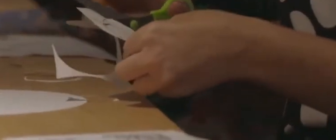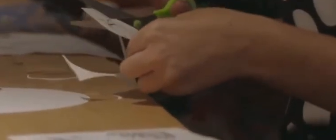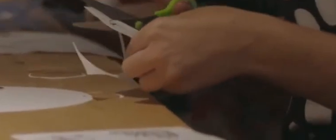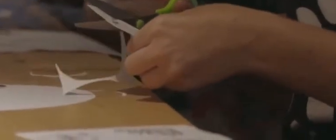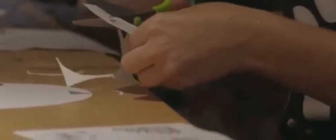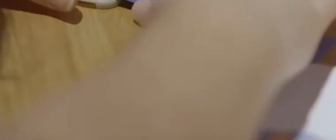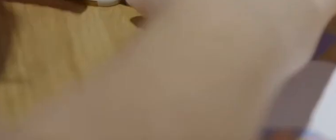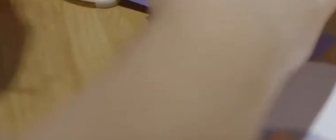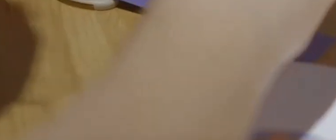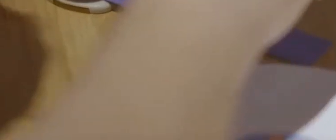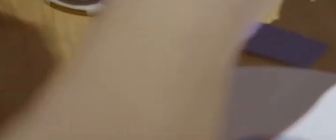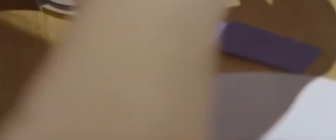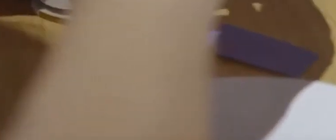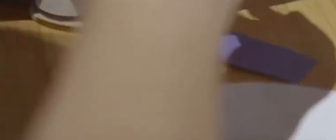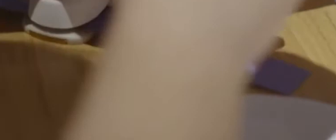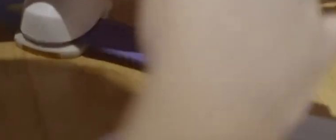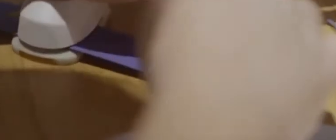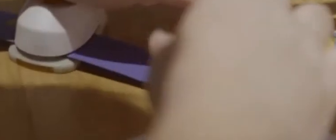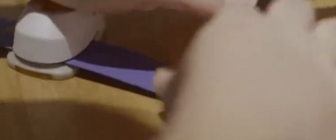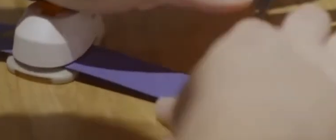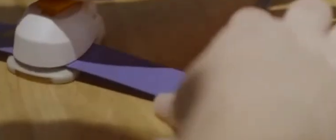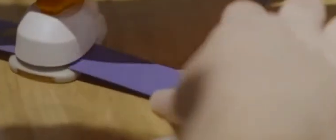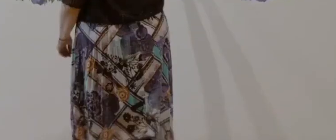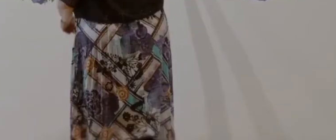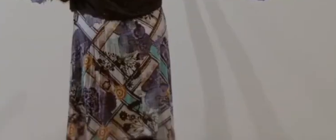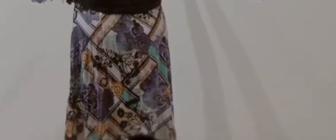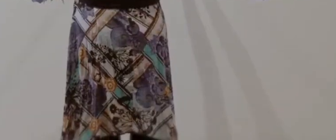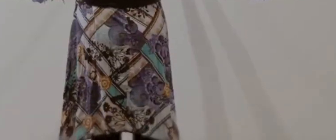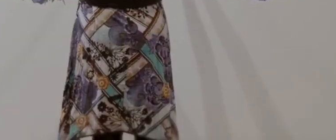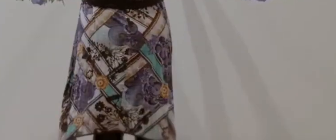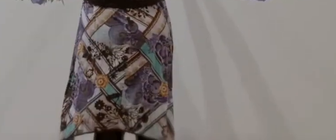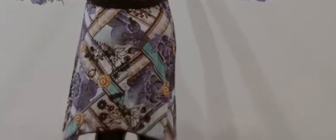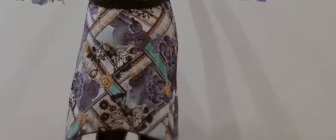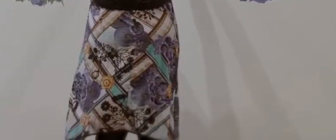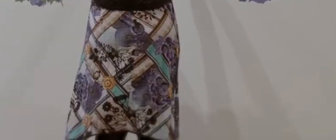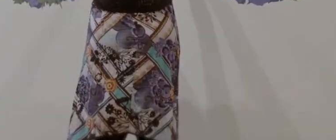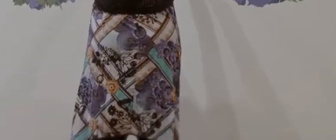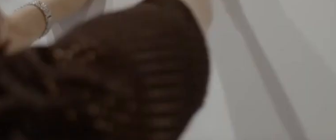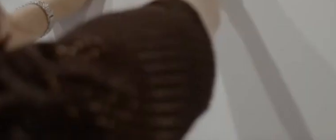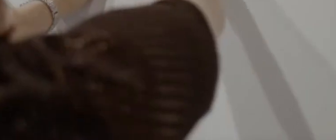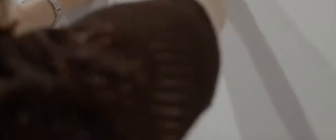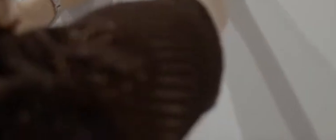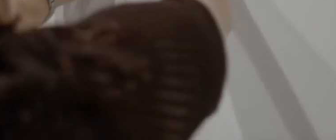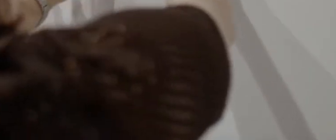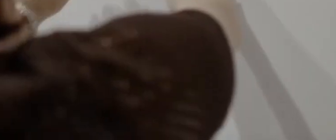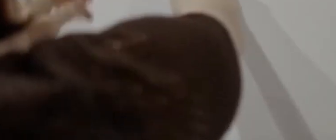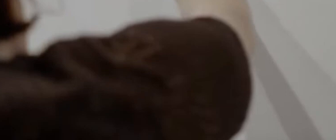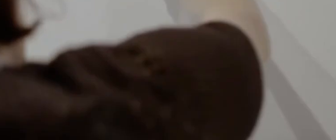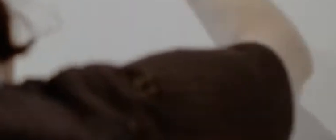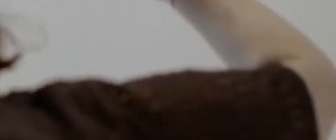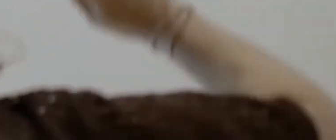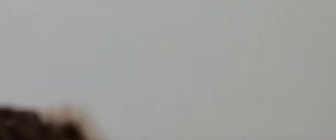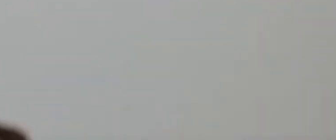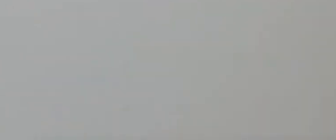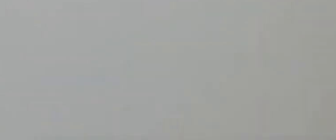artistic vibrancy, the social impact, and the organisational ability of how